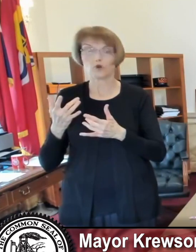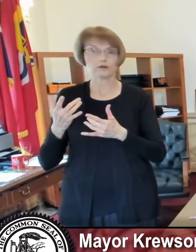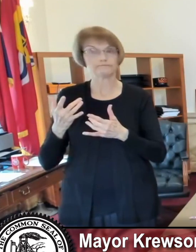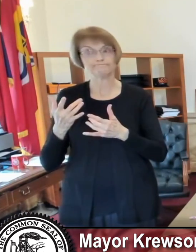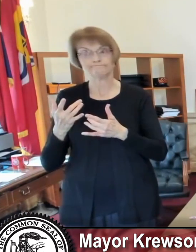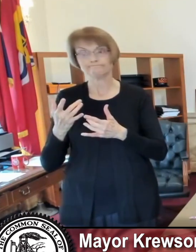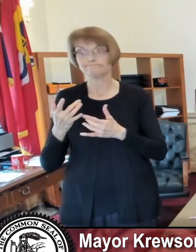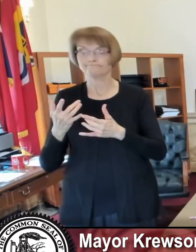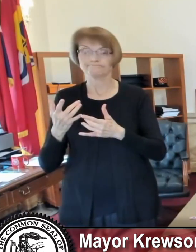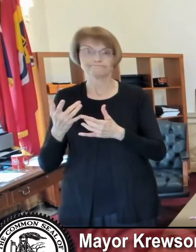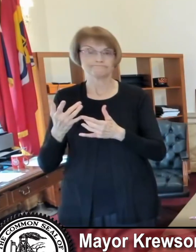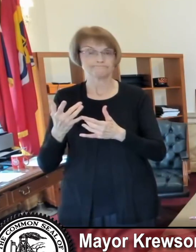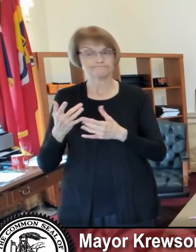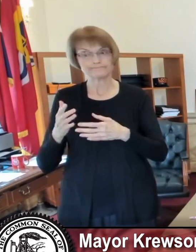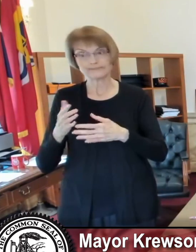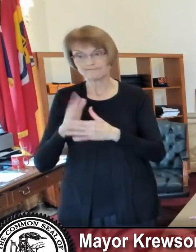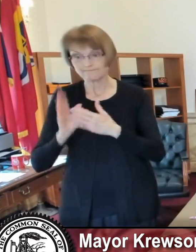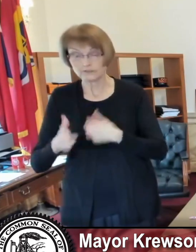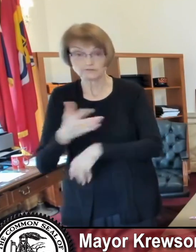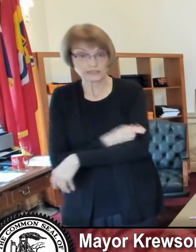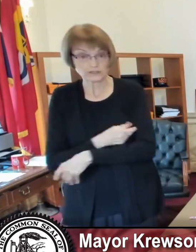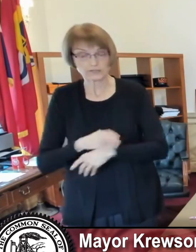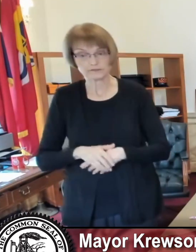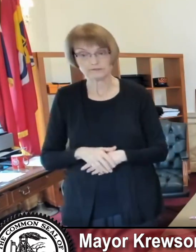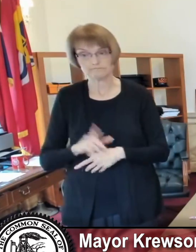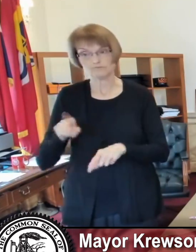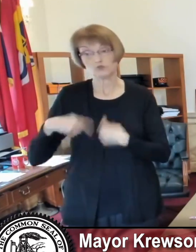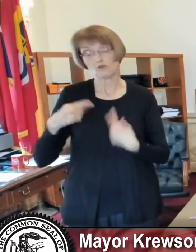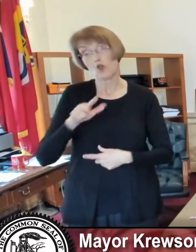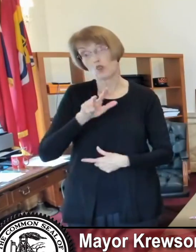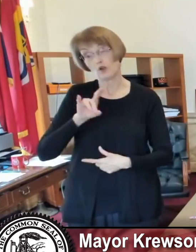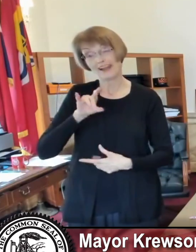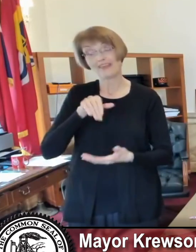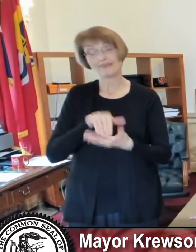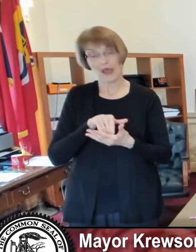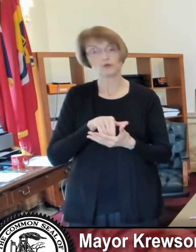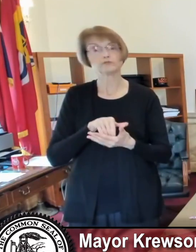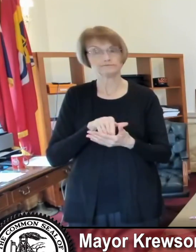got these 38,000 people who have received first vaccinations.